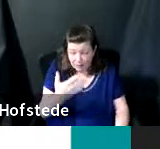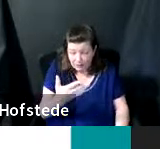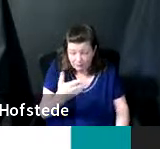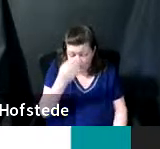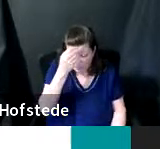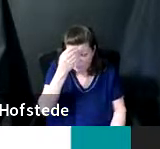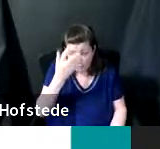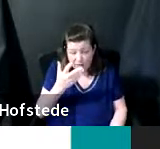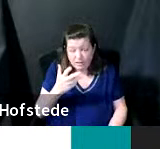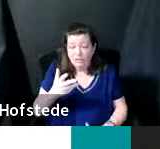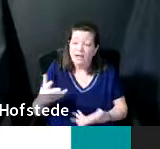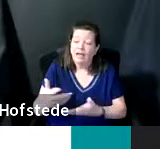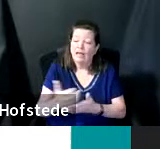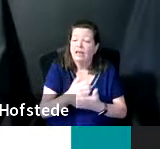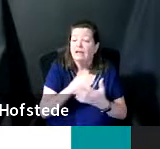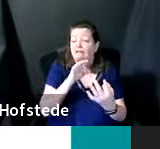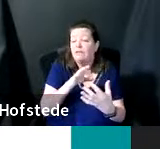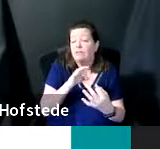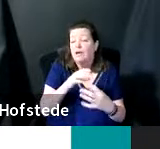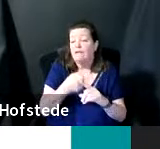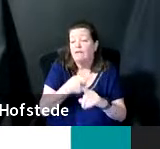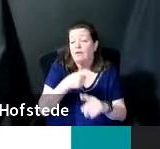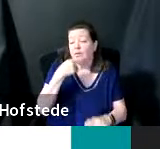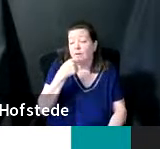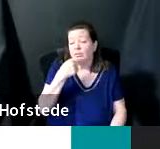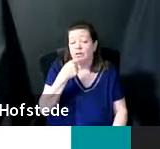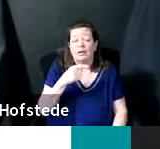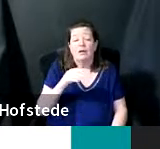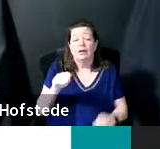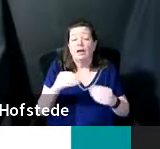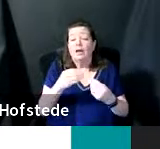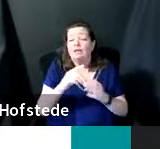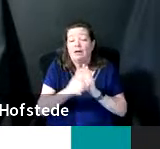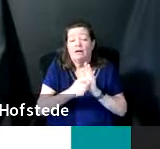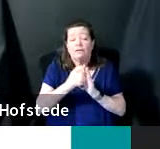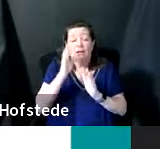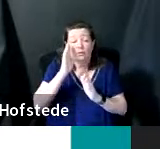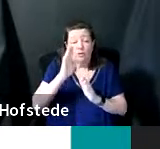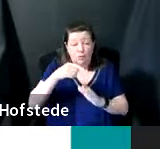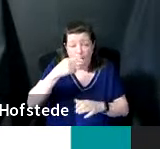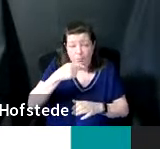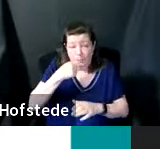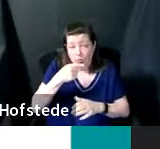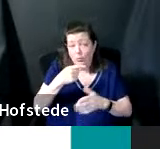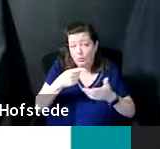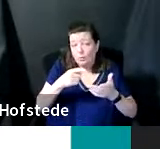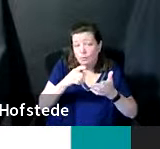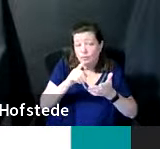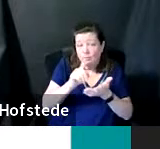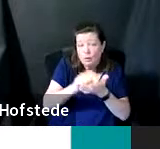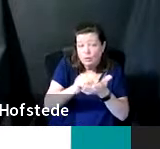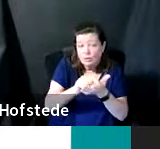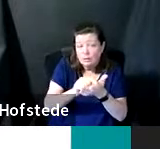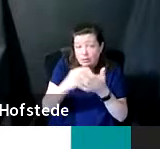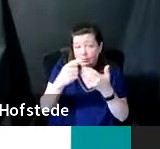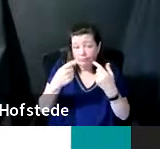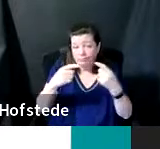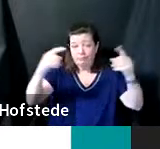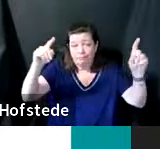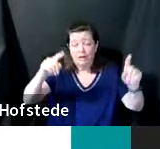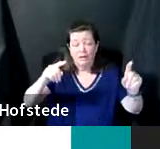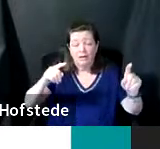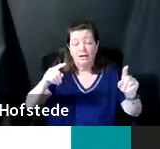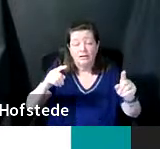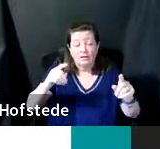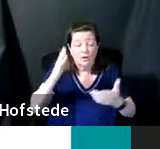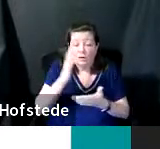and also collect feedback from members of the public. And those office hours will be posted publicly for folks to just come in and drop in, as well